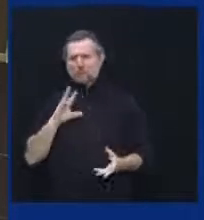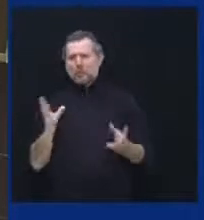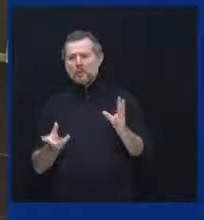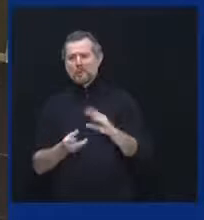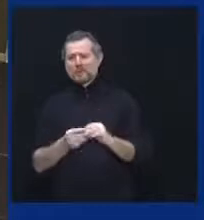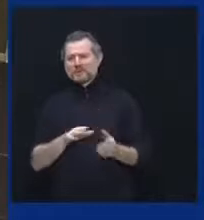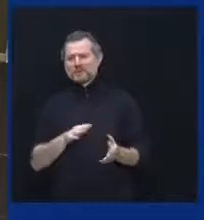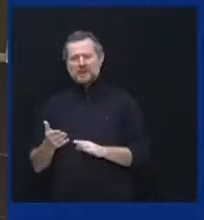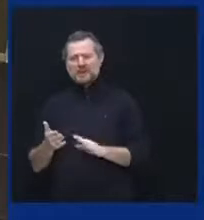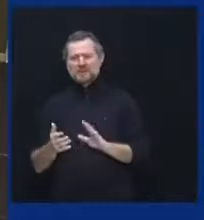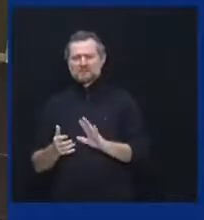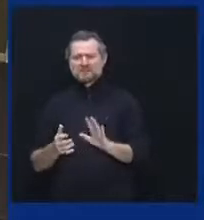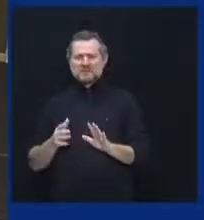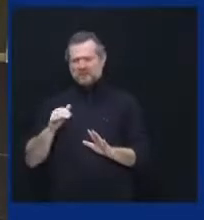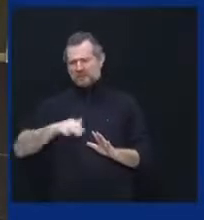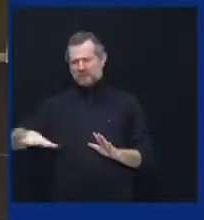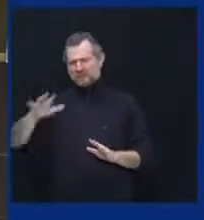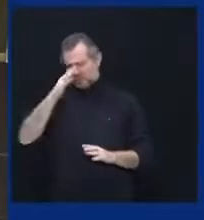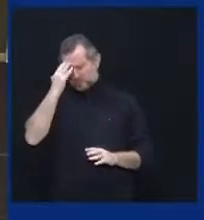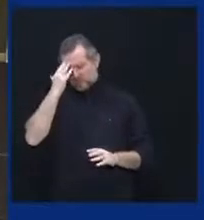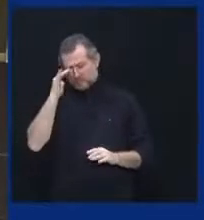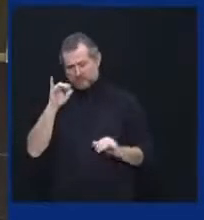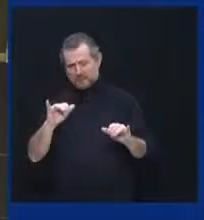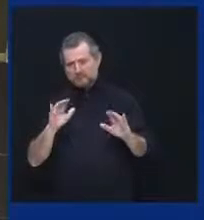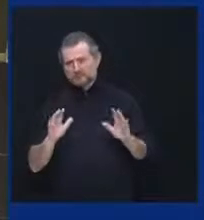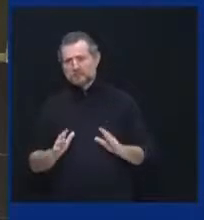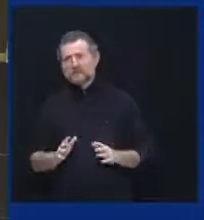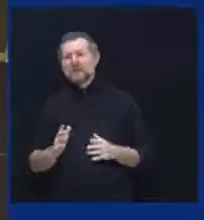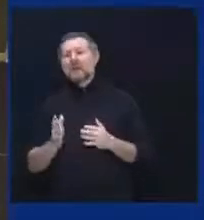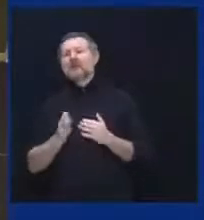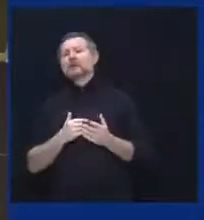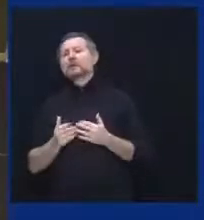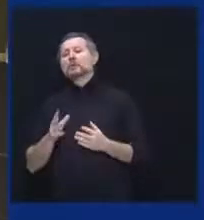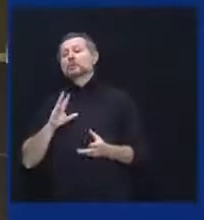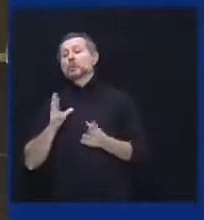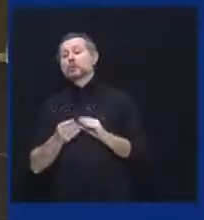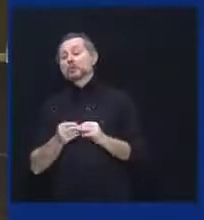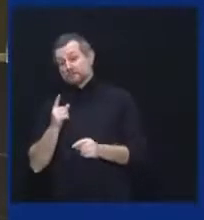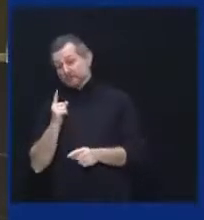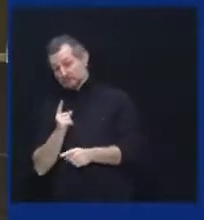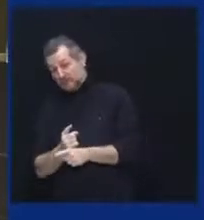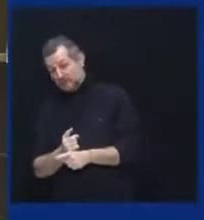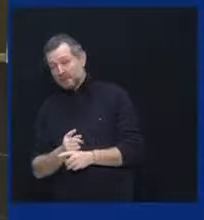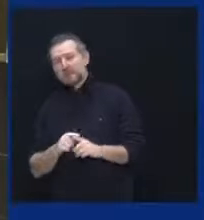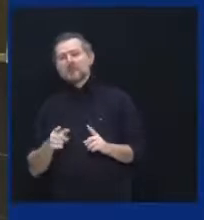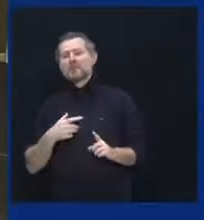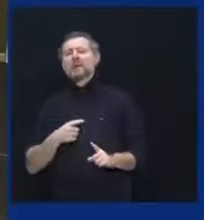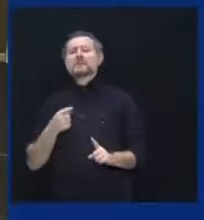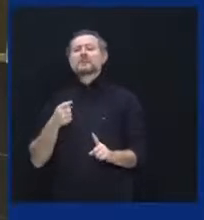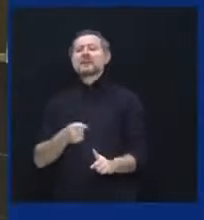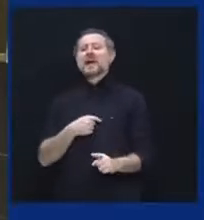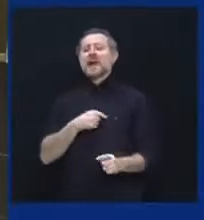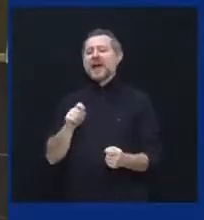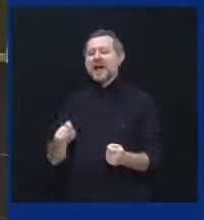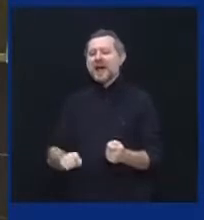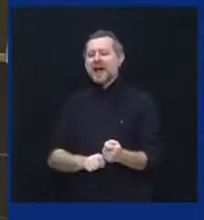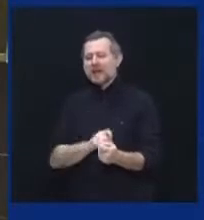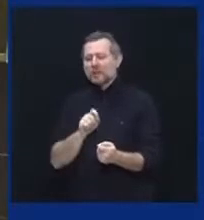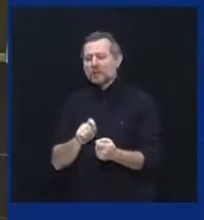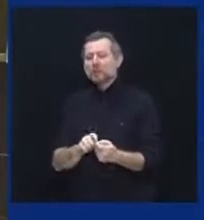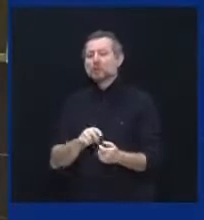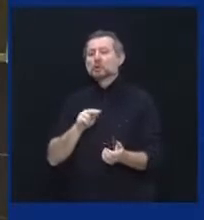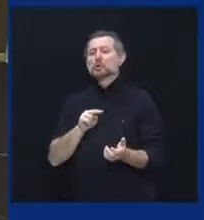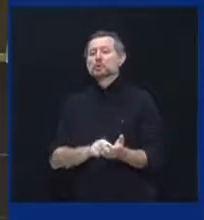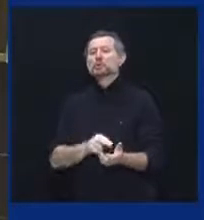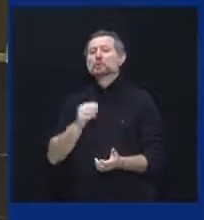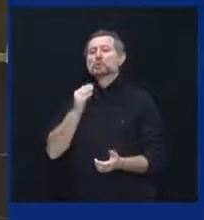think everyone knows that although the total might be correct, it's all about having the accurate number of nursing home